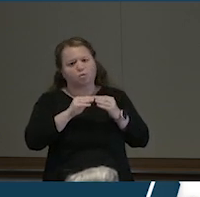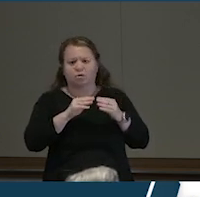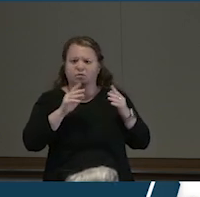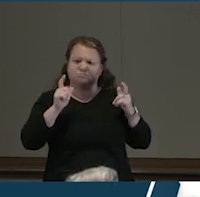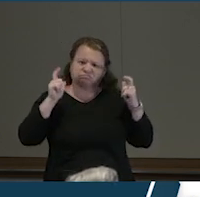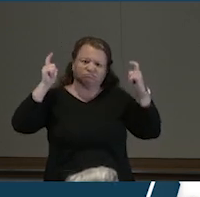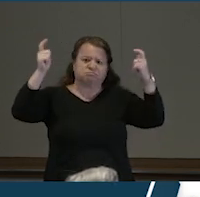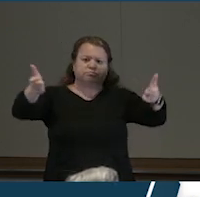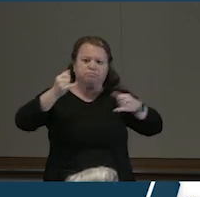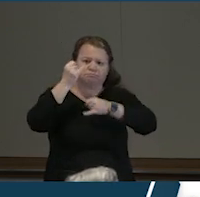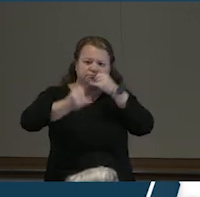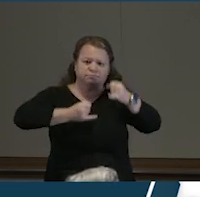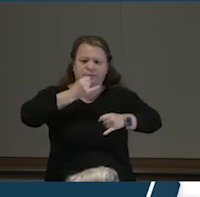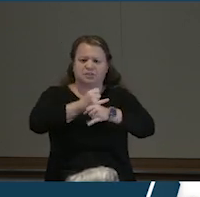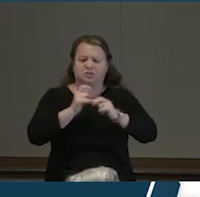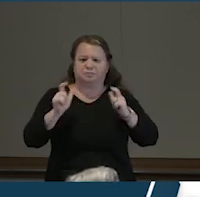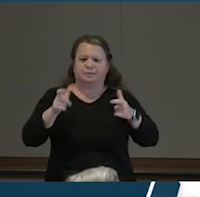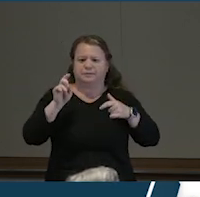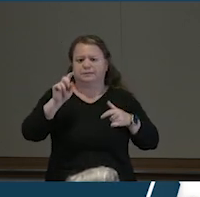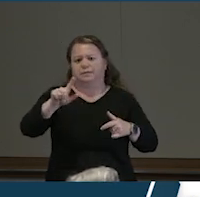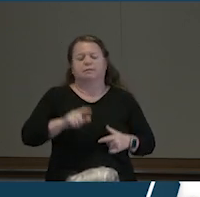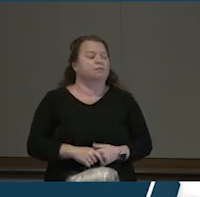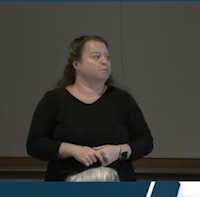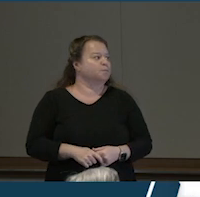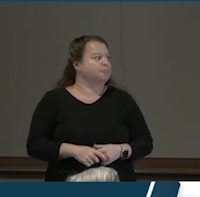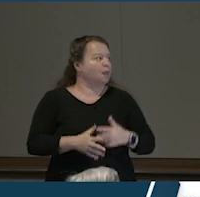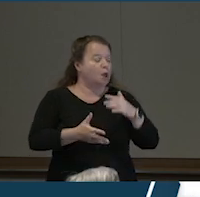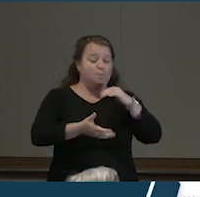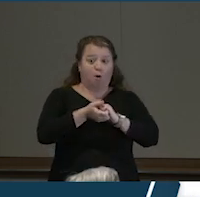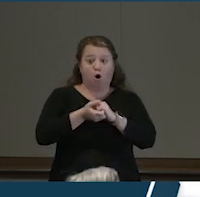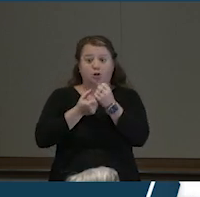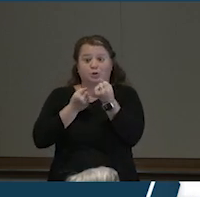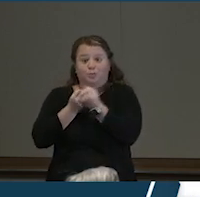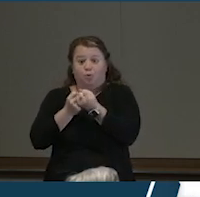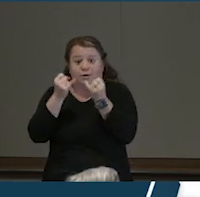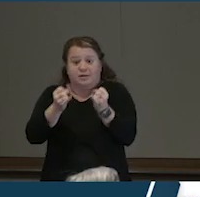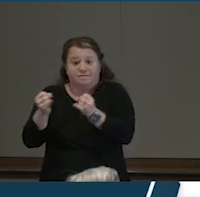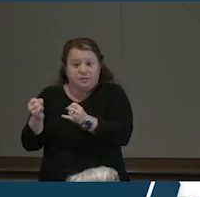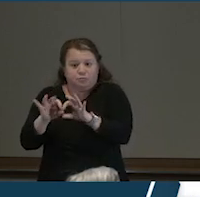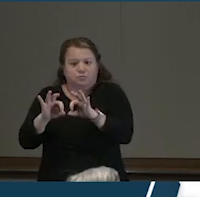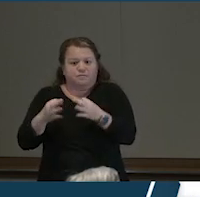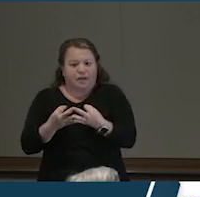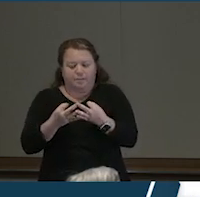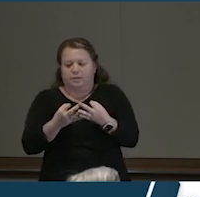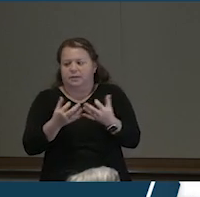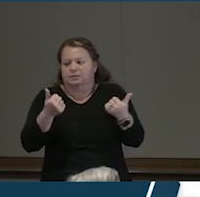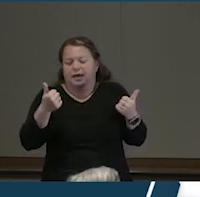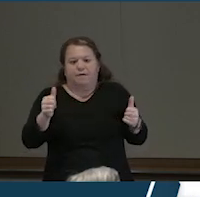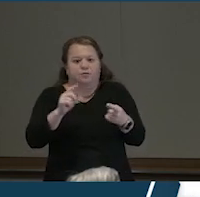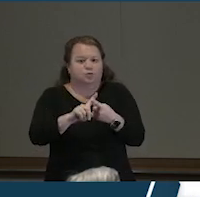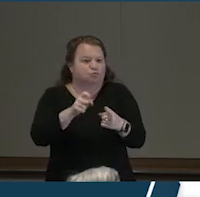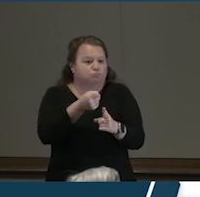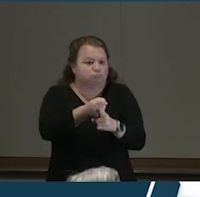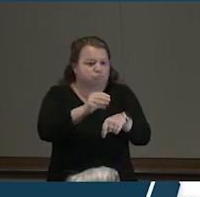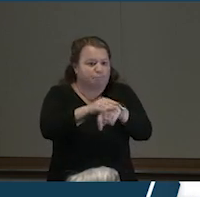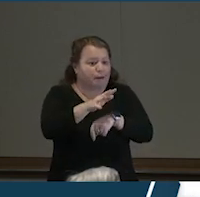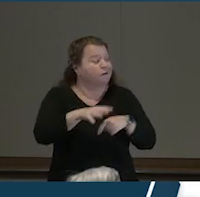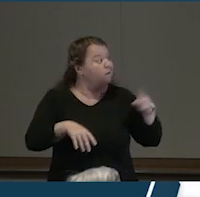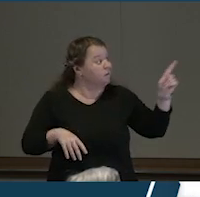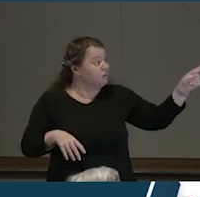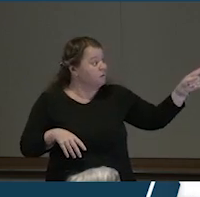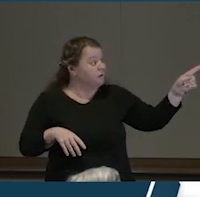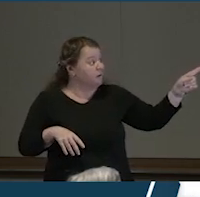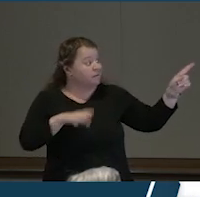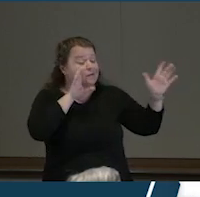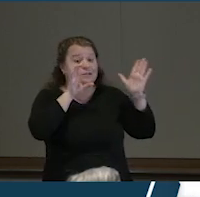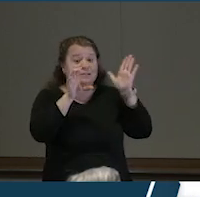deal. Partners support individuals with disabilities, their families, in the effort to make an impact. So this picture that you see here,